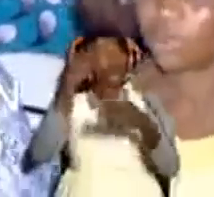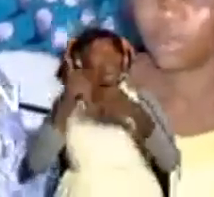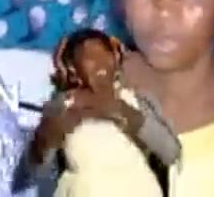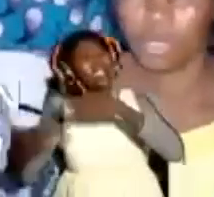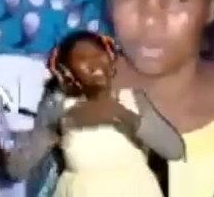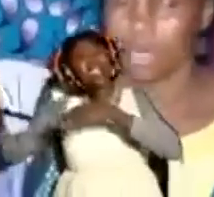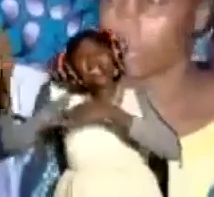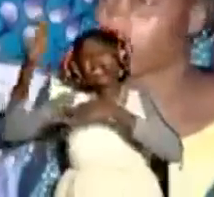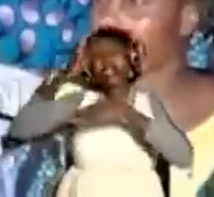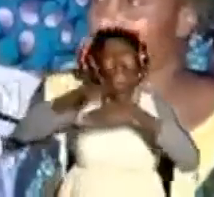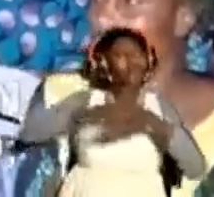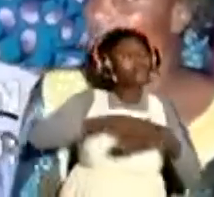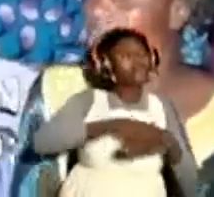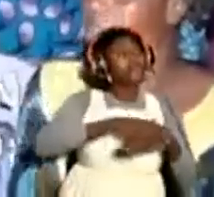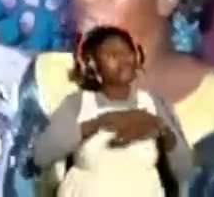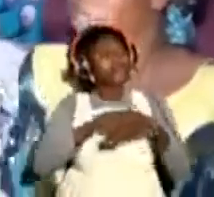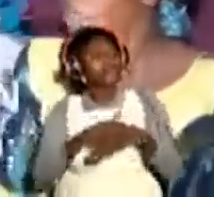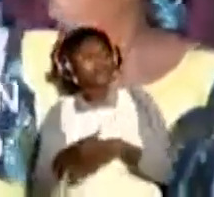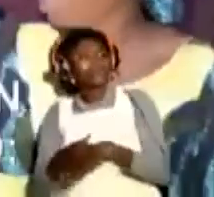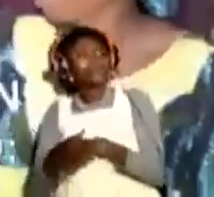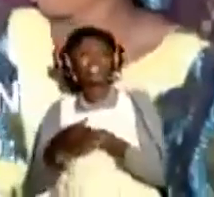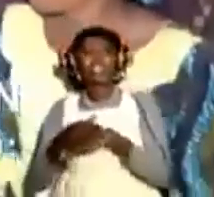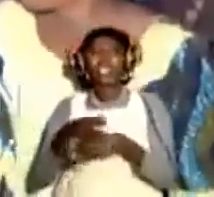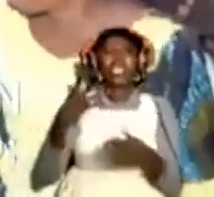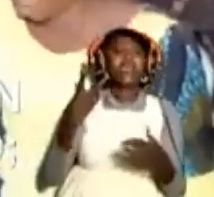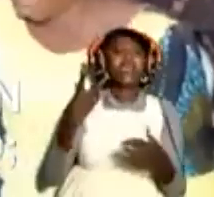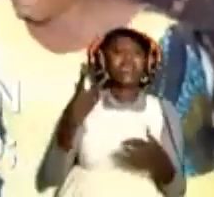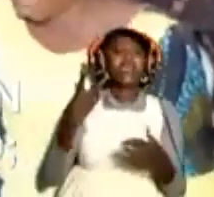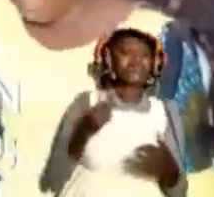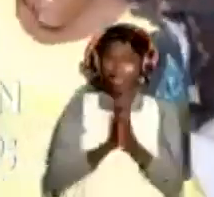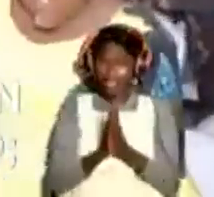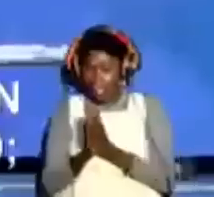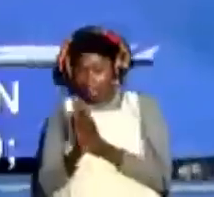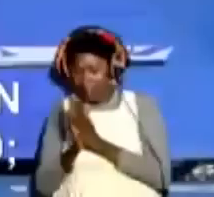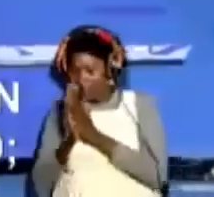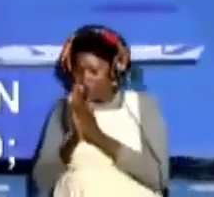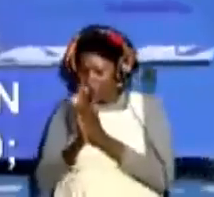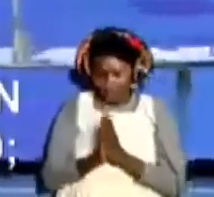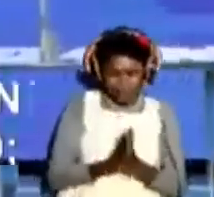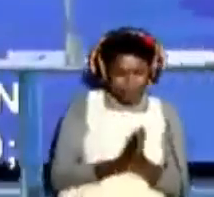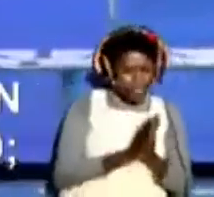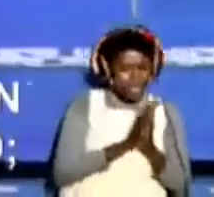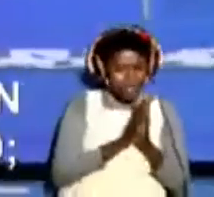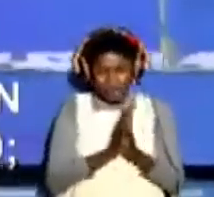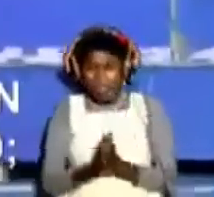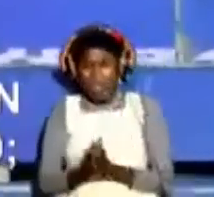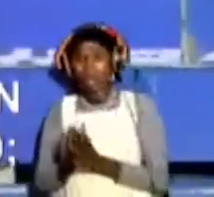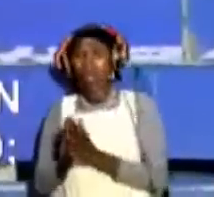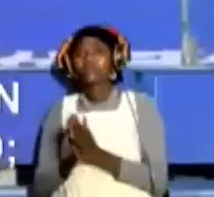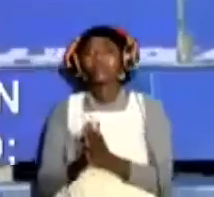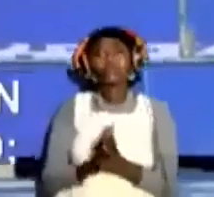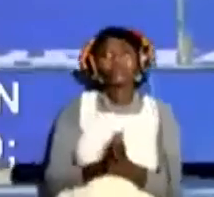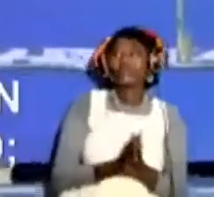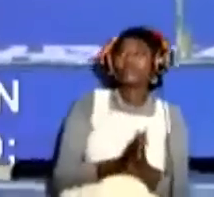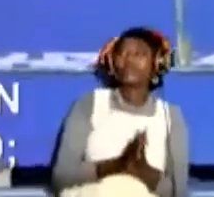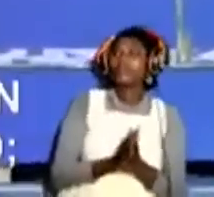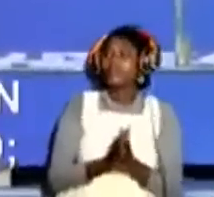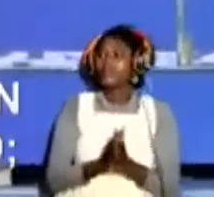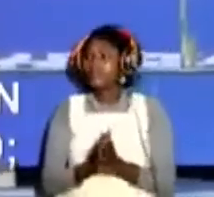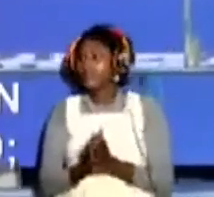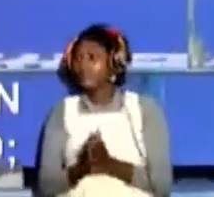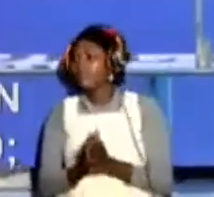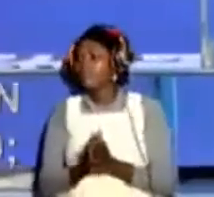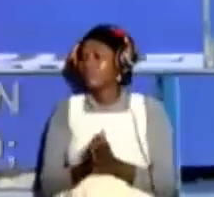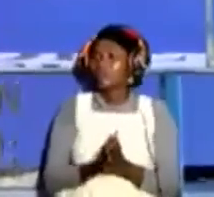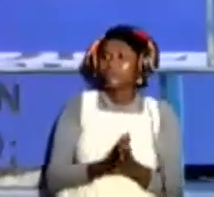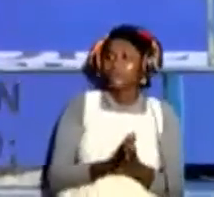every day, every trap that Satan set to